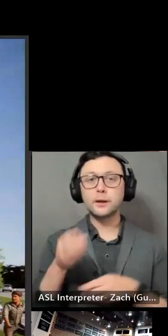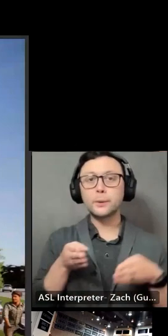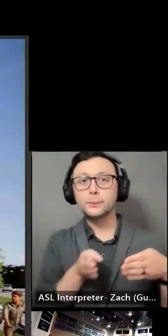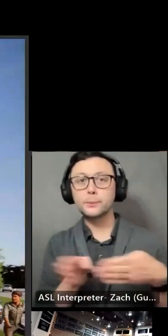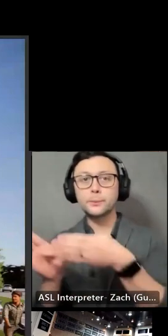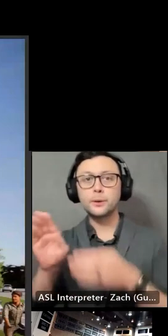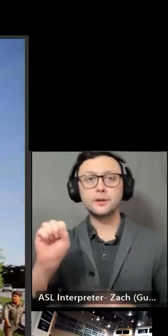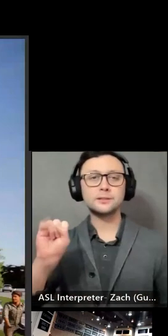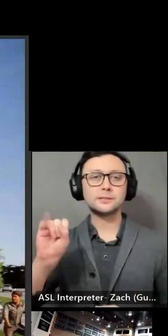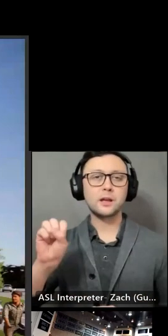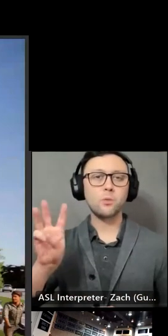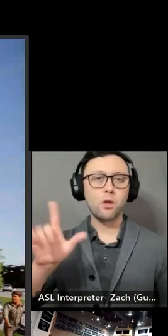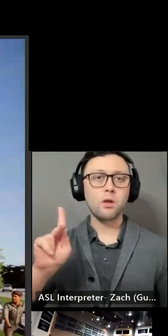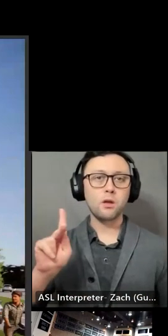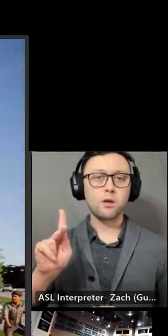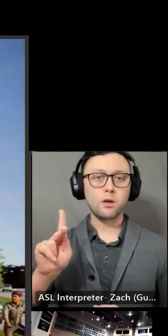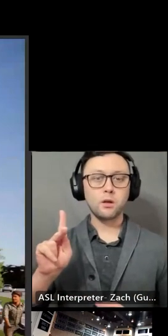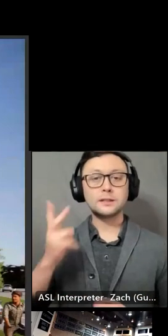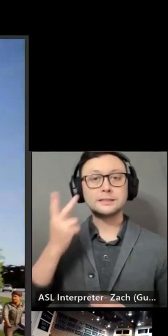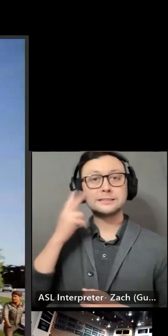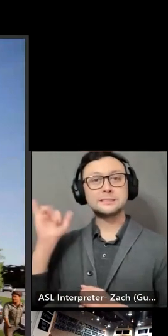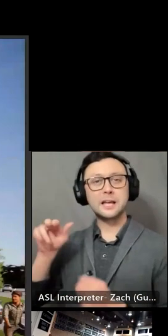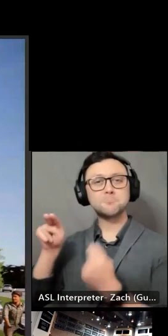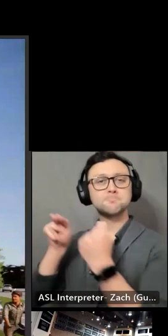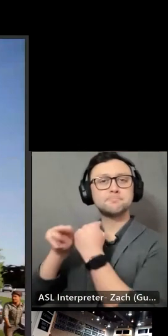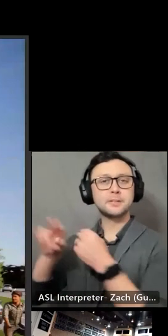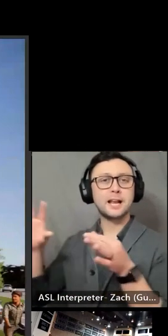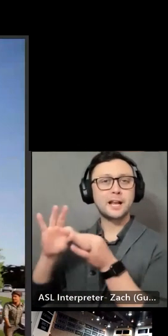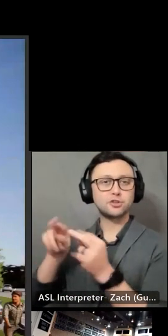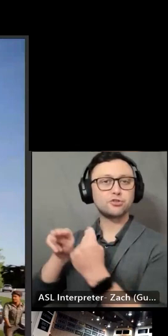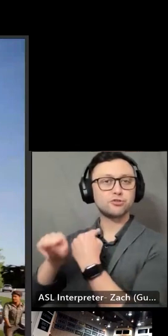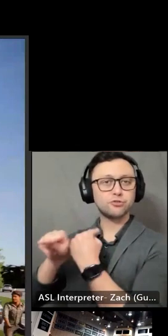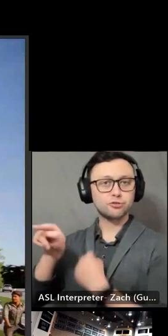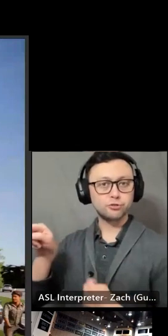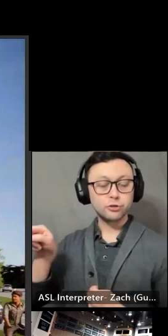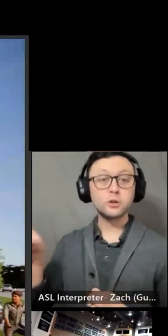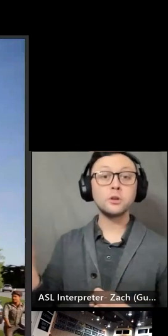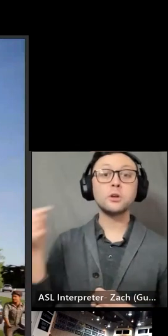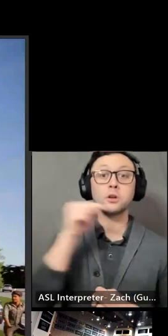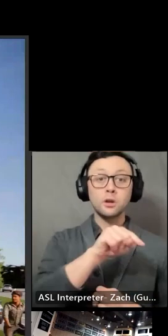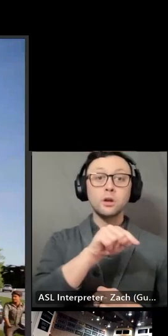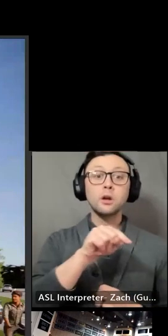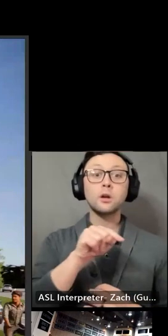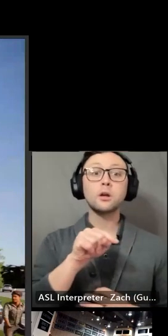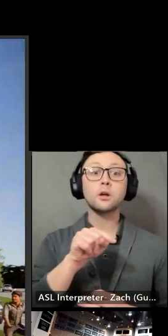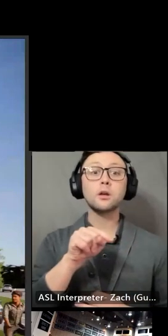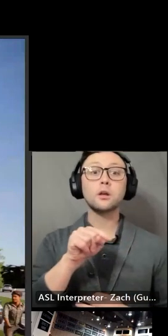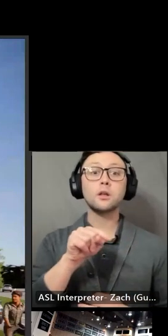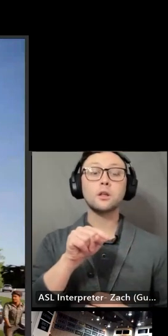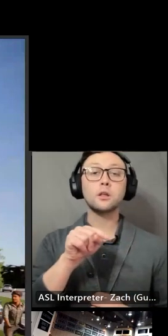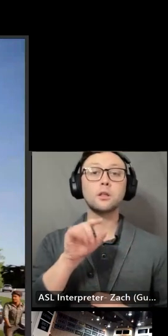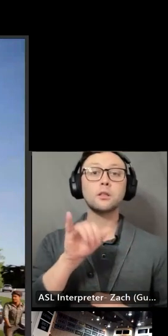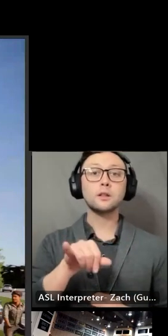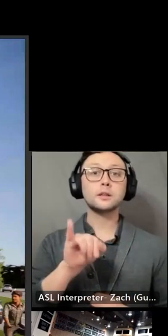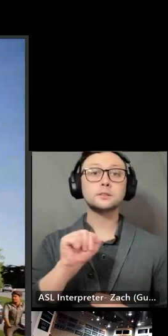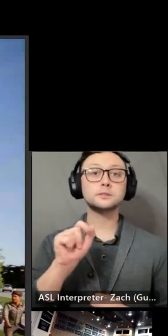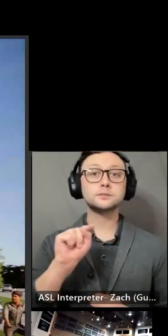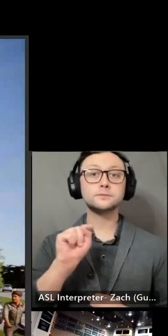the Emerald Necklace Connector, and just point out that there, you know, this is the preliminary.